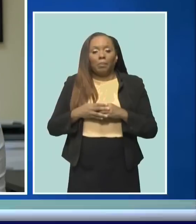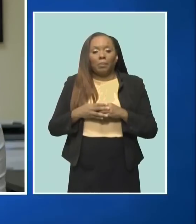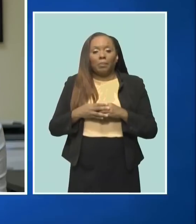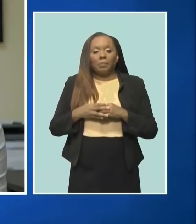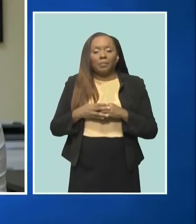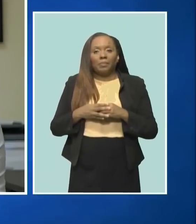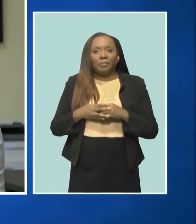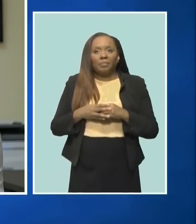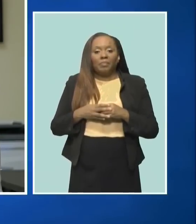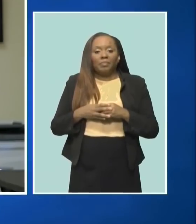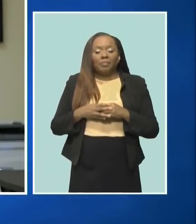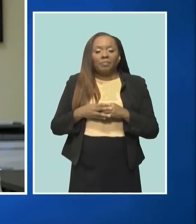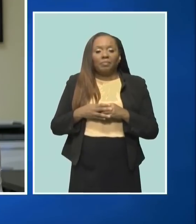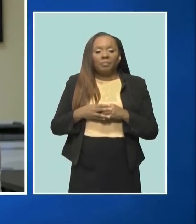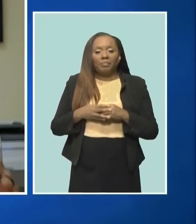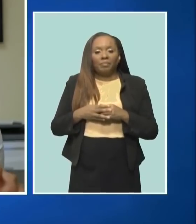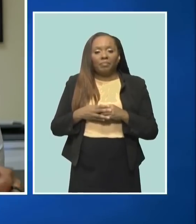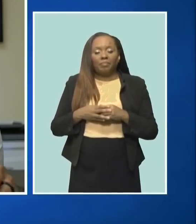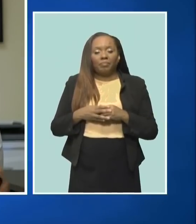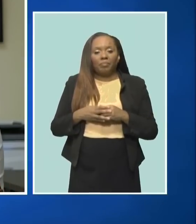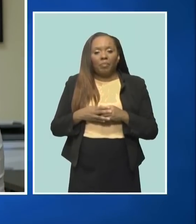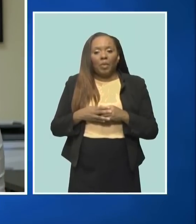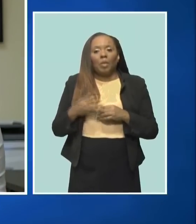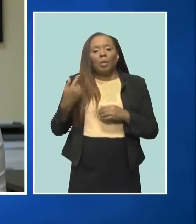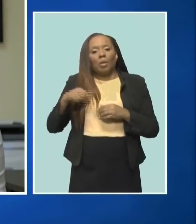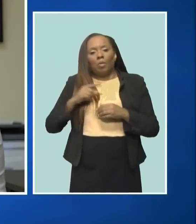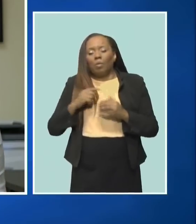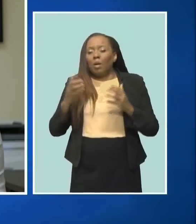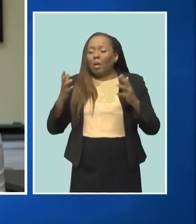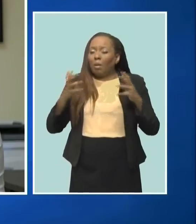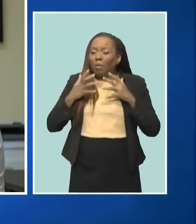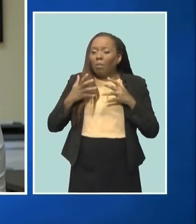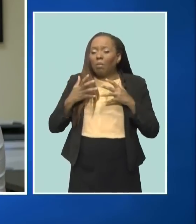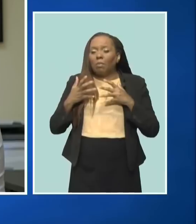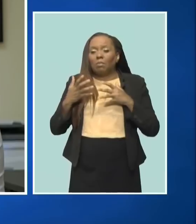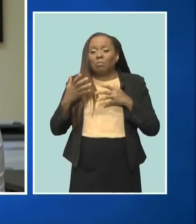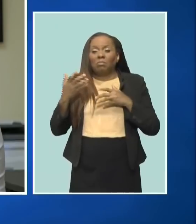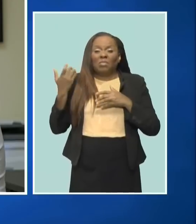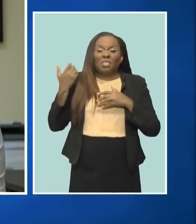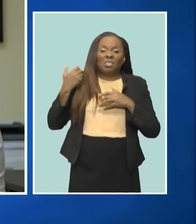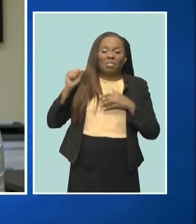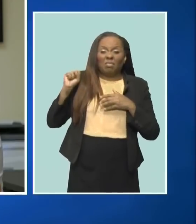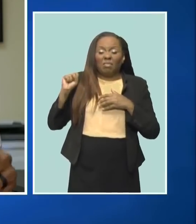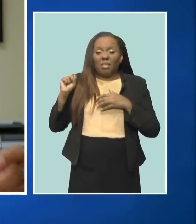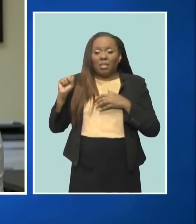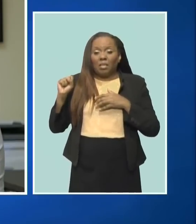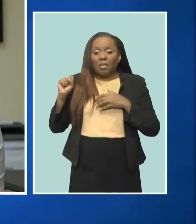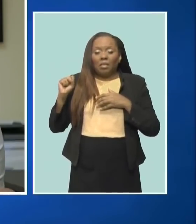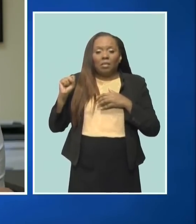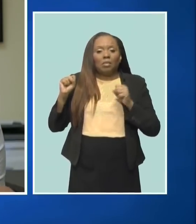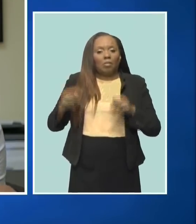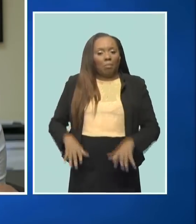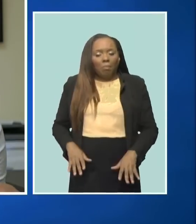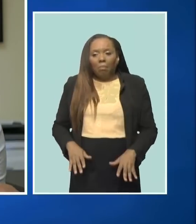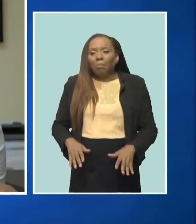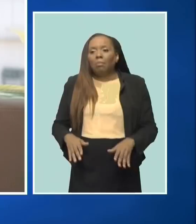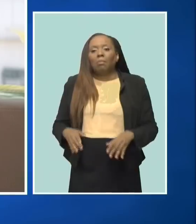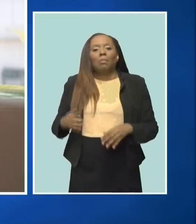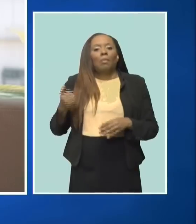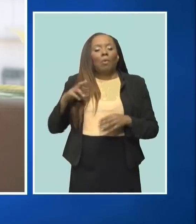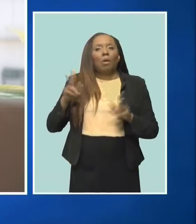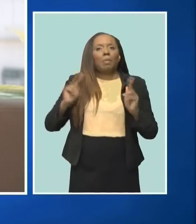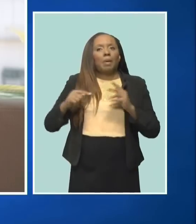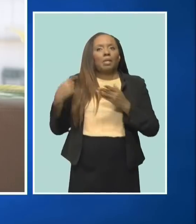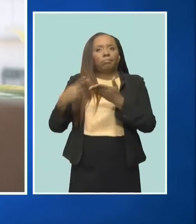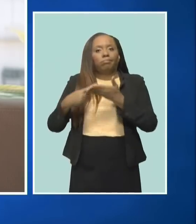either this pending strike to be averted or at least to be addressed sooner rather than later. Coordinator of the